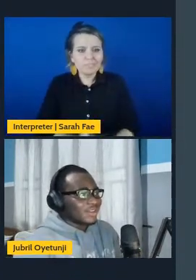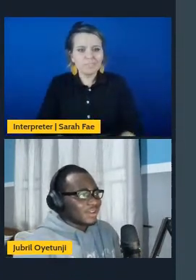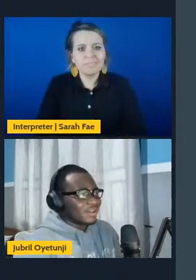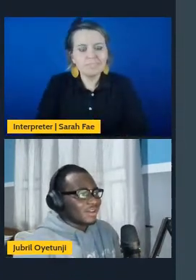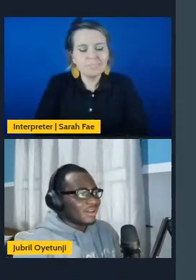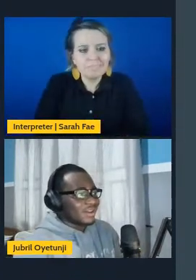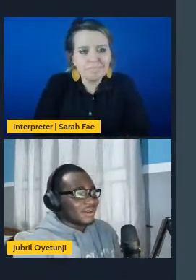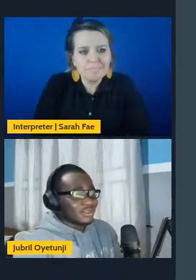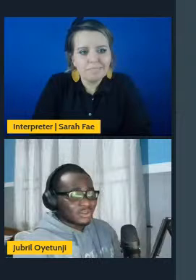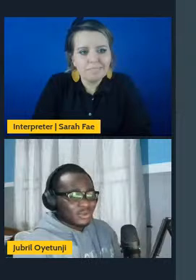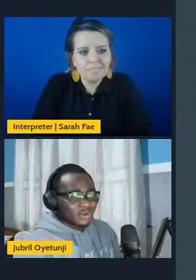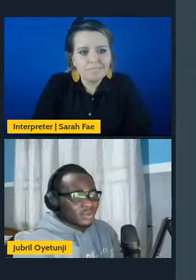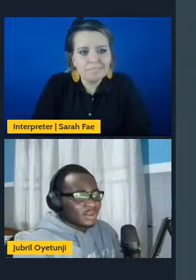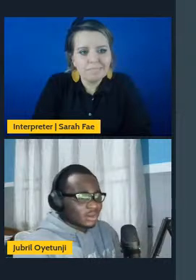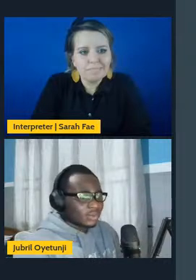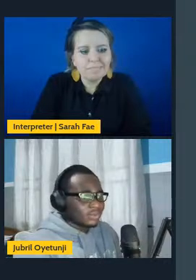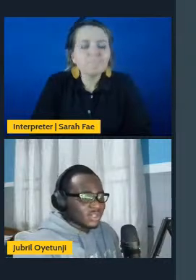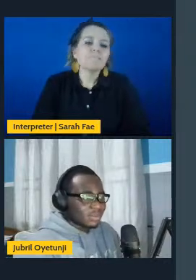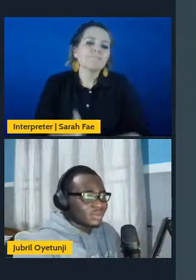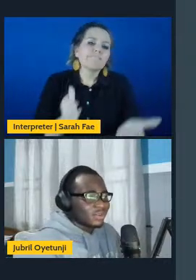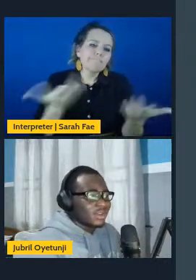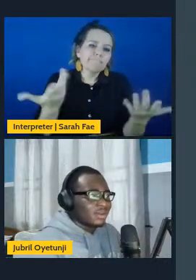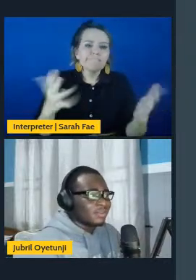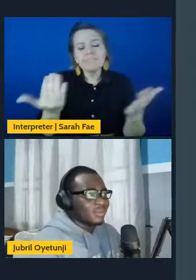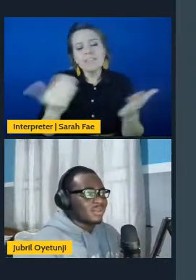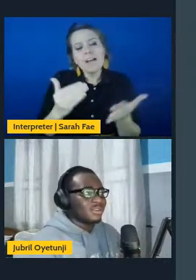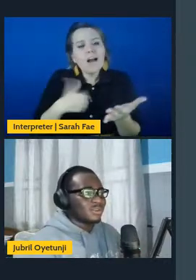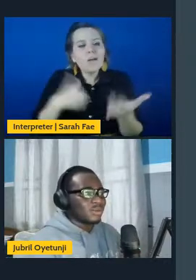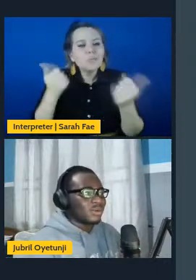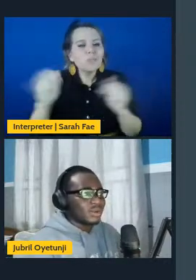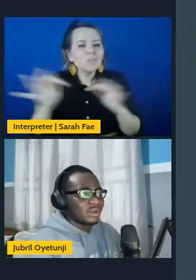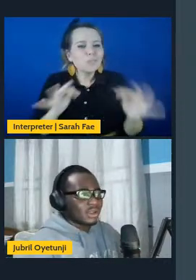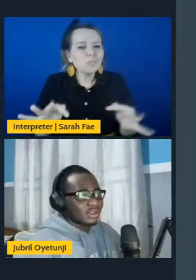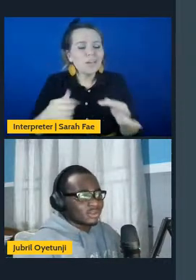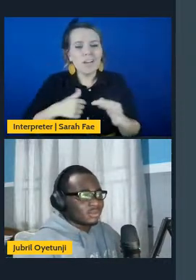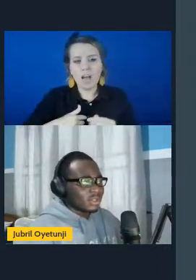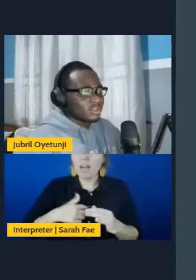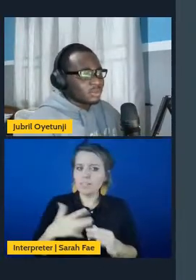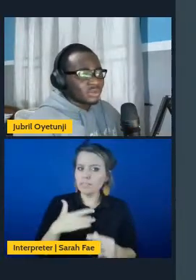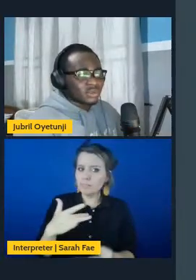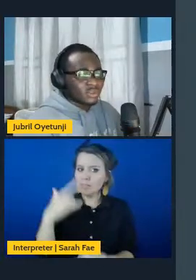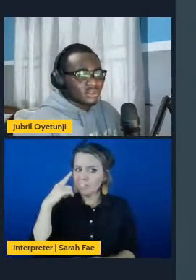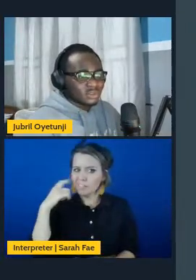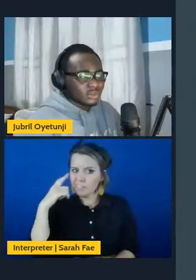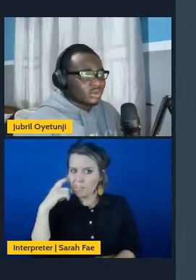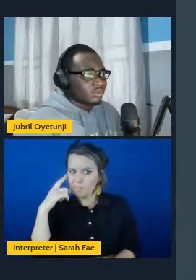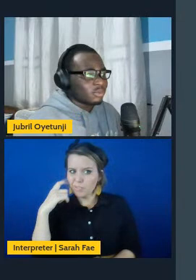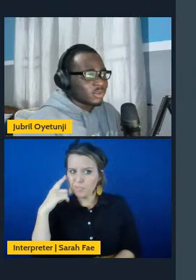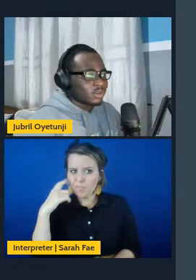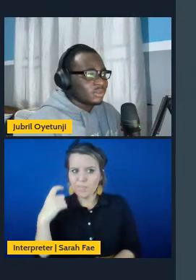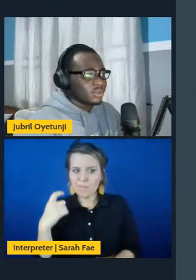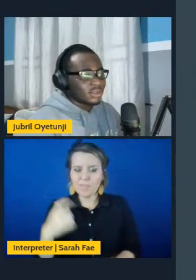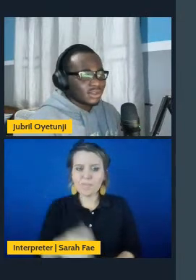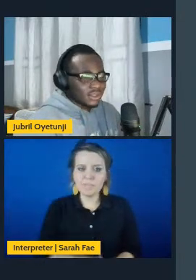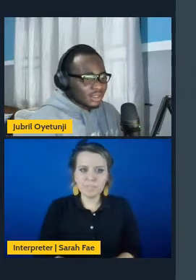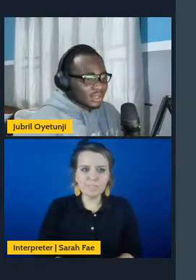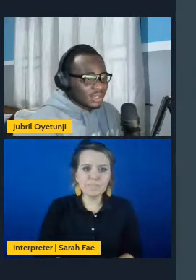again, I was just going over how skeptical I am. So at this point, I've written 2 Terraform